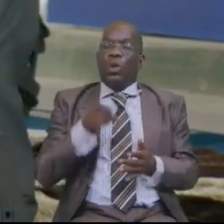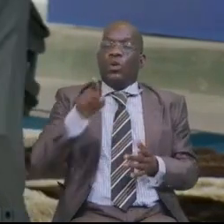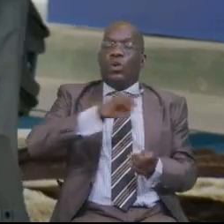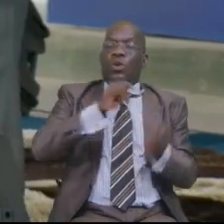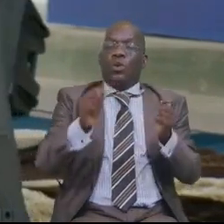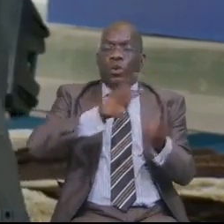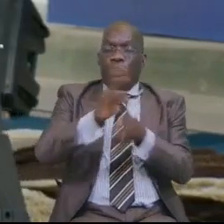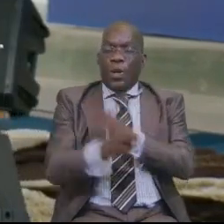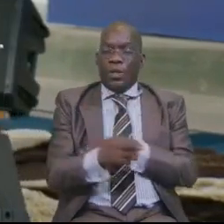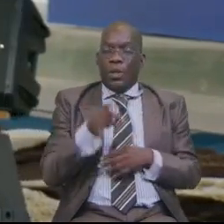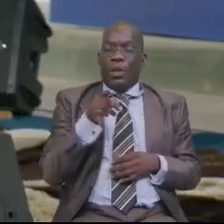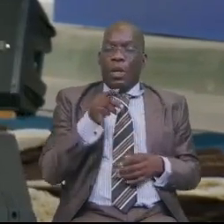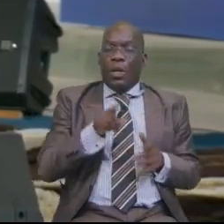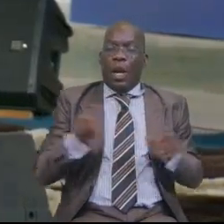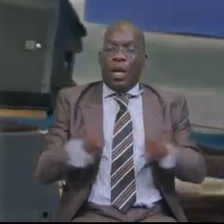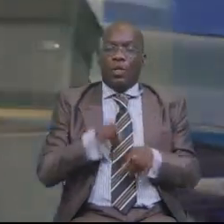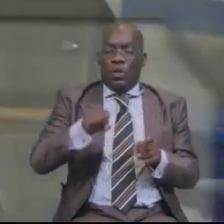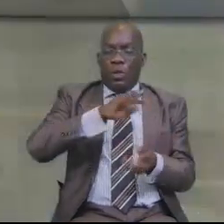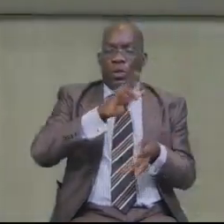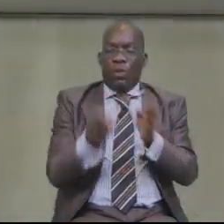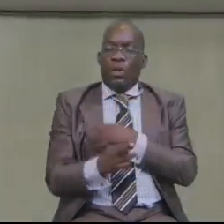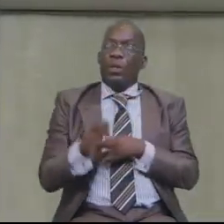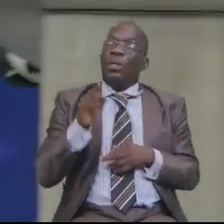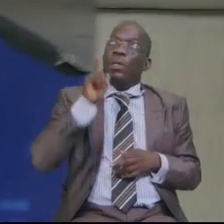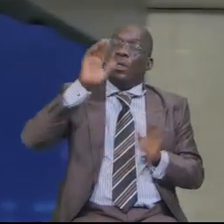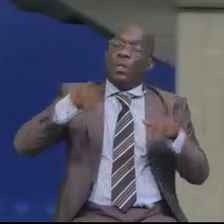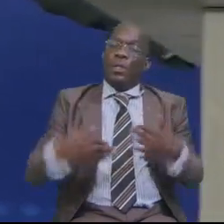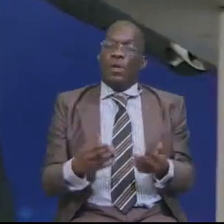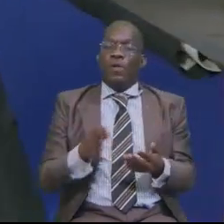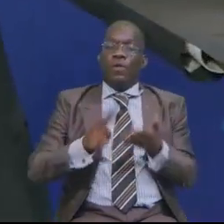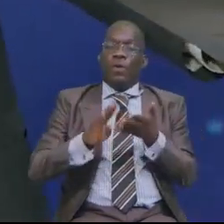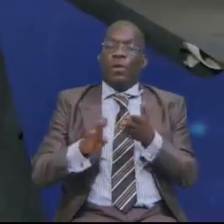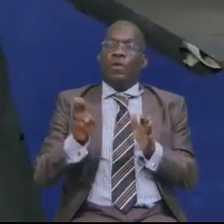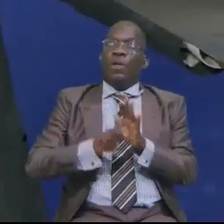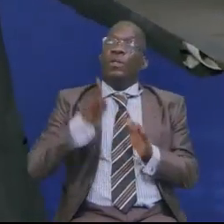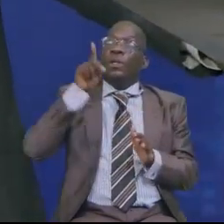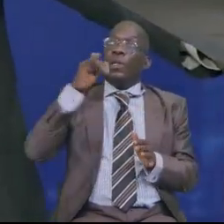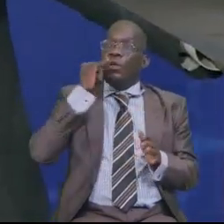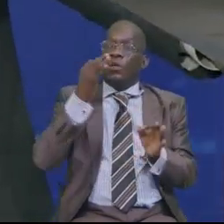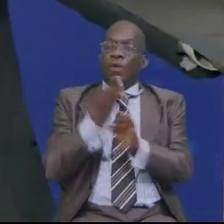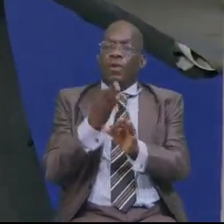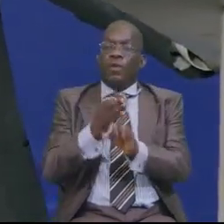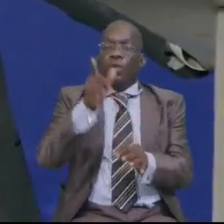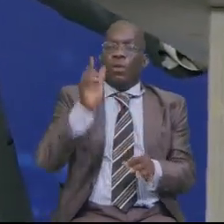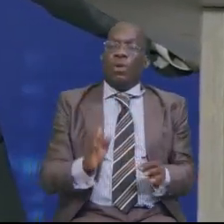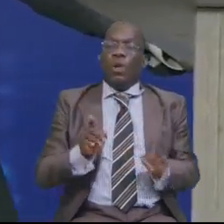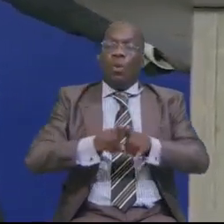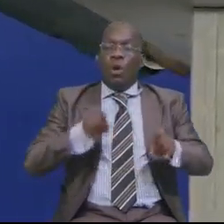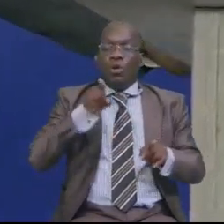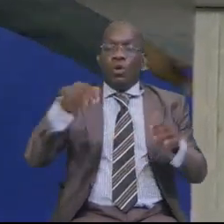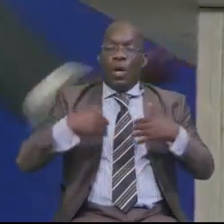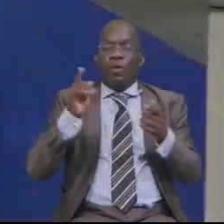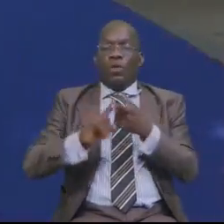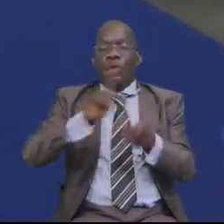you repent, then he grants forgiveness. It's a faithful God, but you have to turn away from your